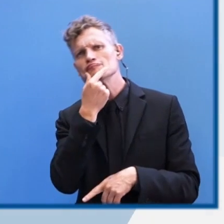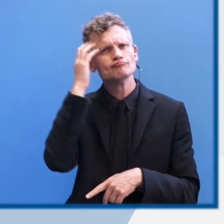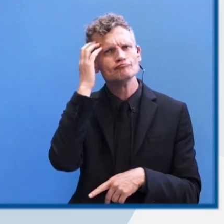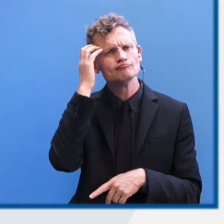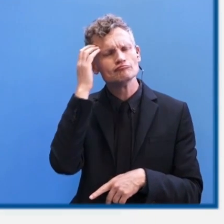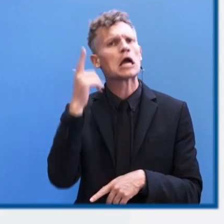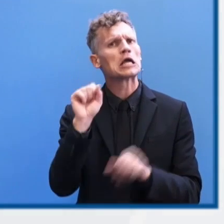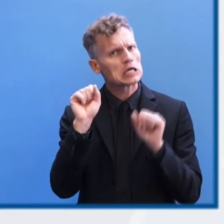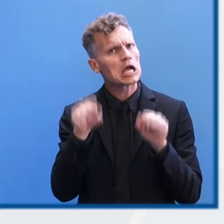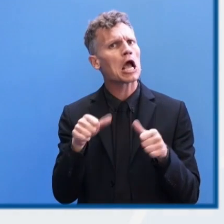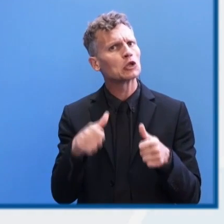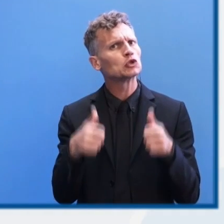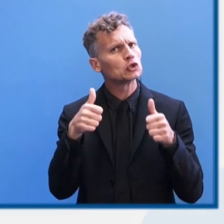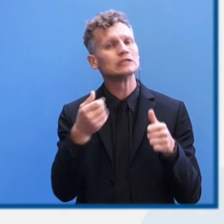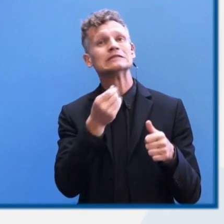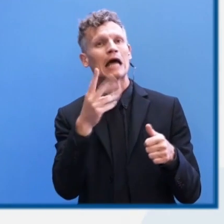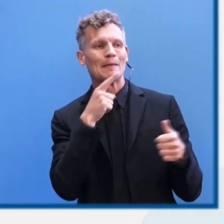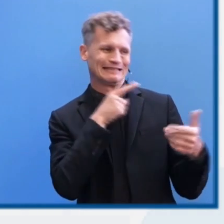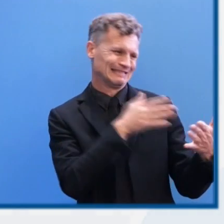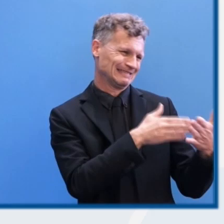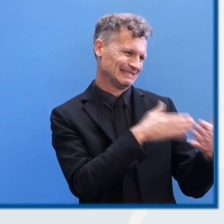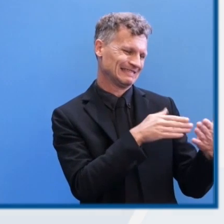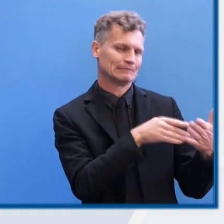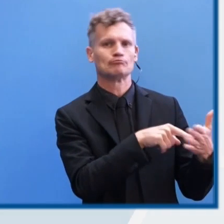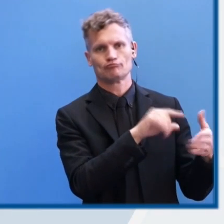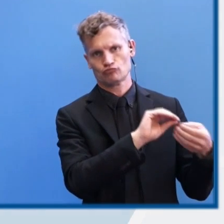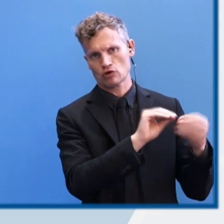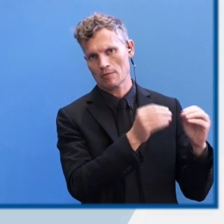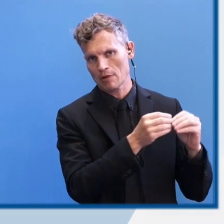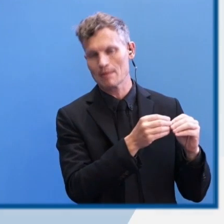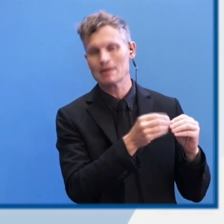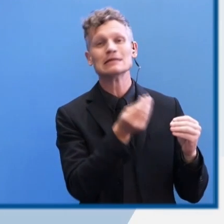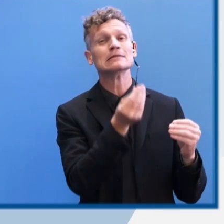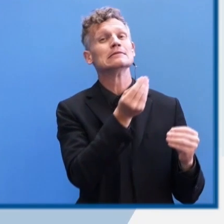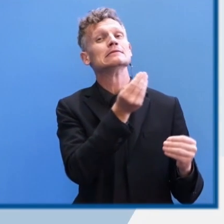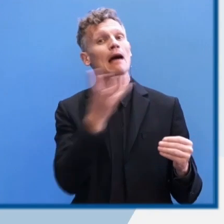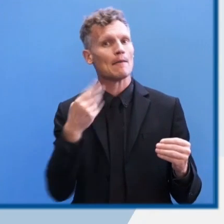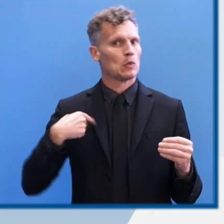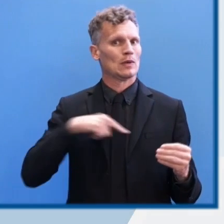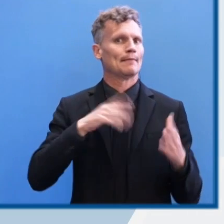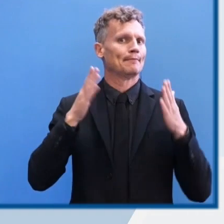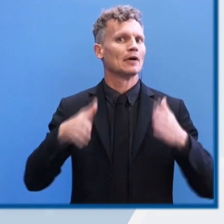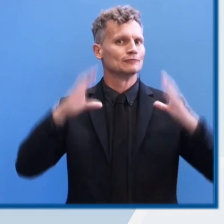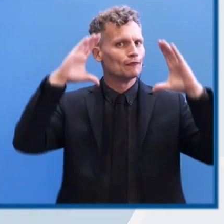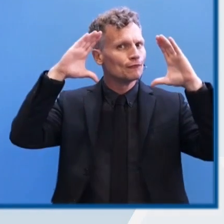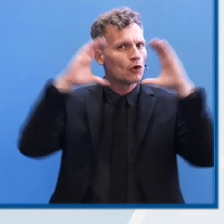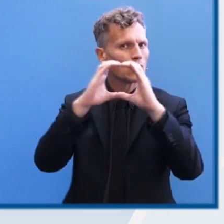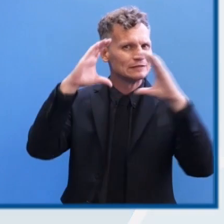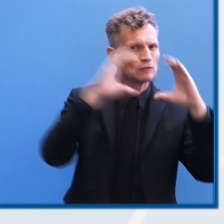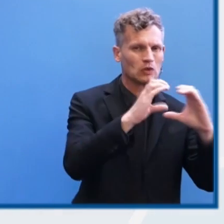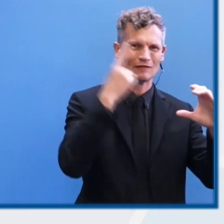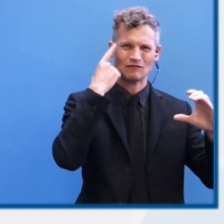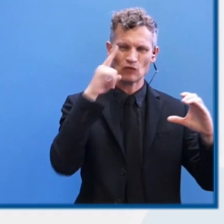are providing challenges, and areas where we really do need to focus so that we can address systemic risk